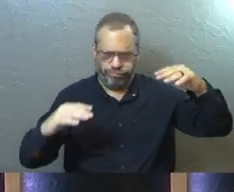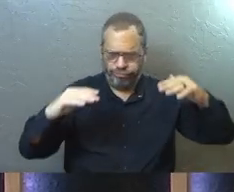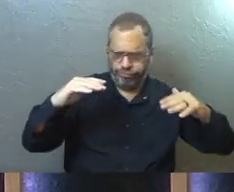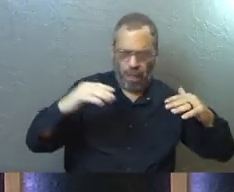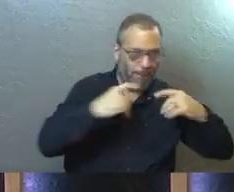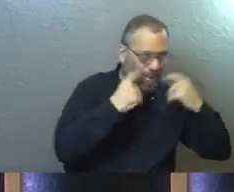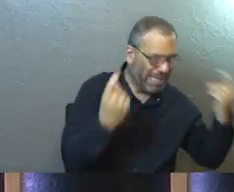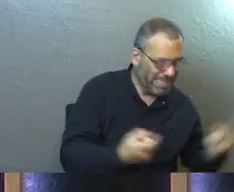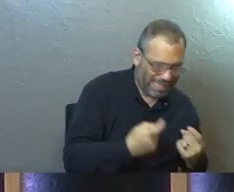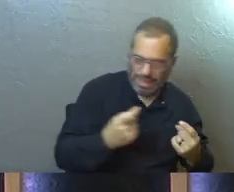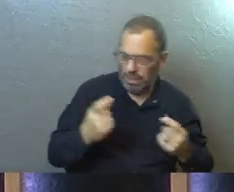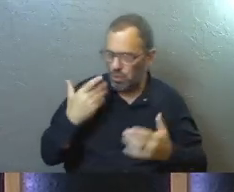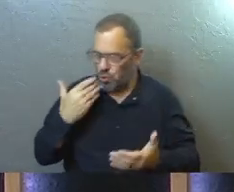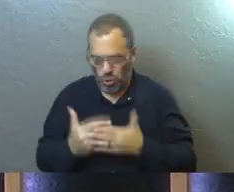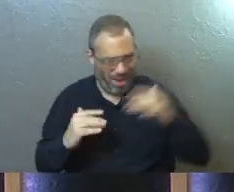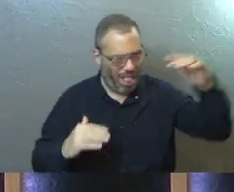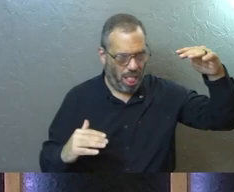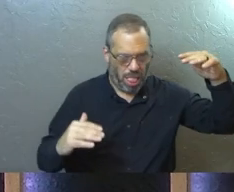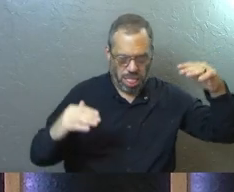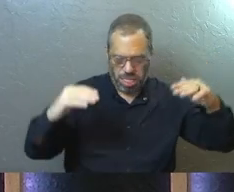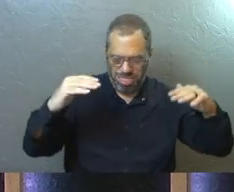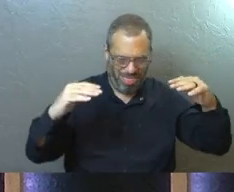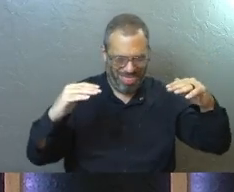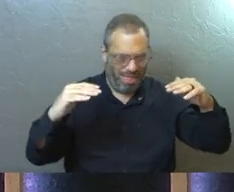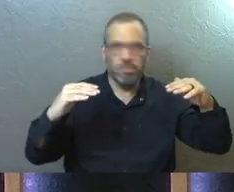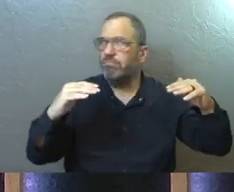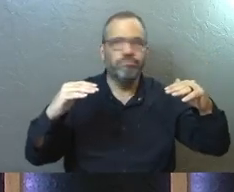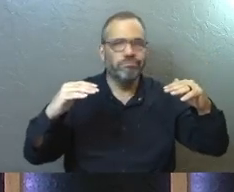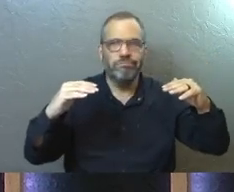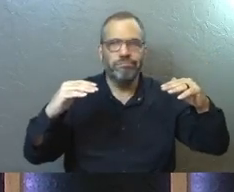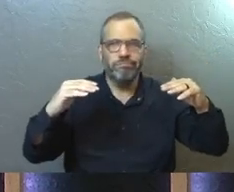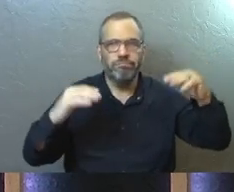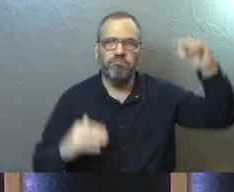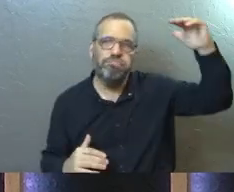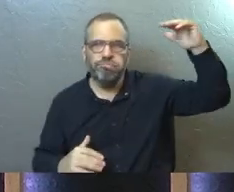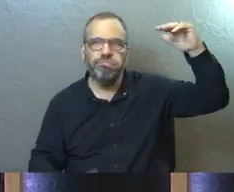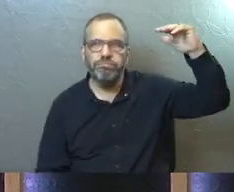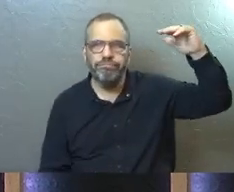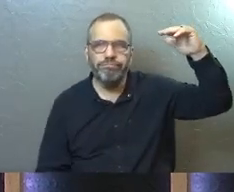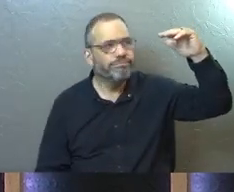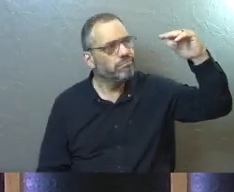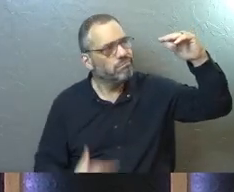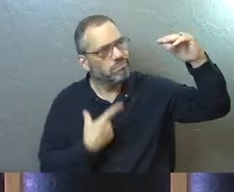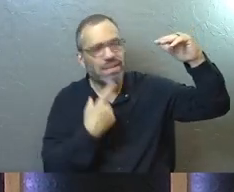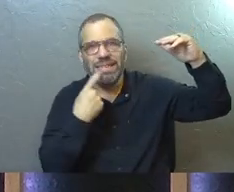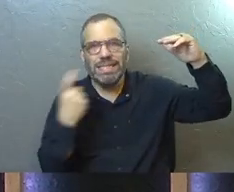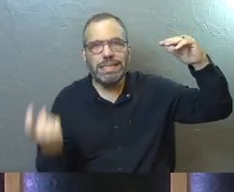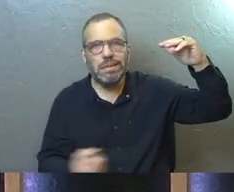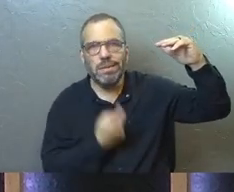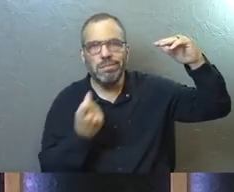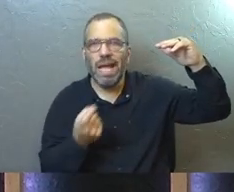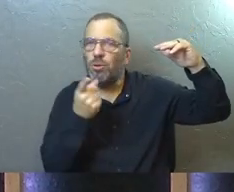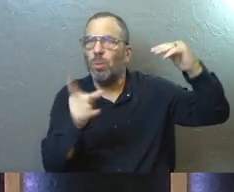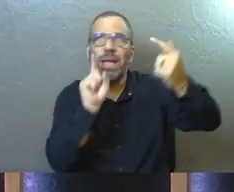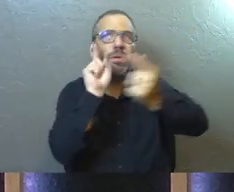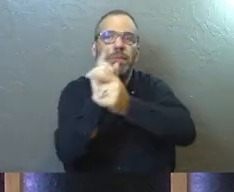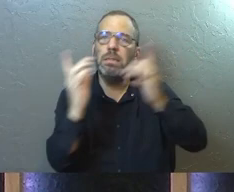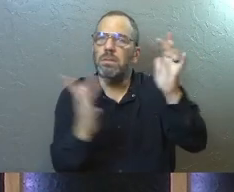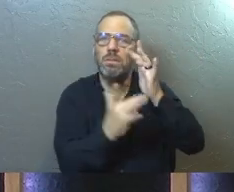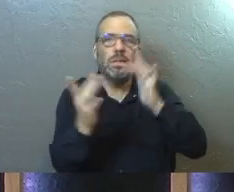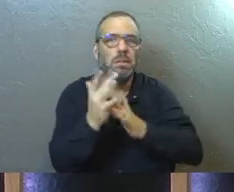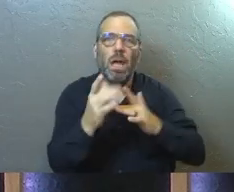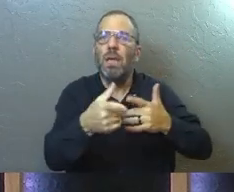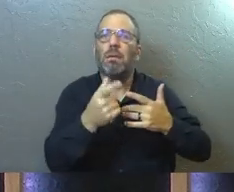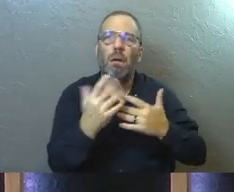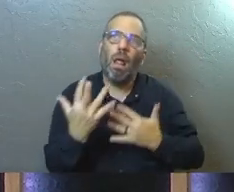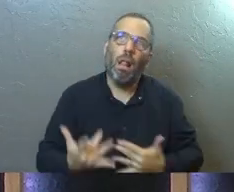the things that you have done in your dark past, the scales will never balance and you will never come to him. You'll